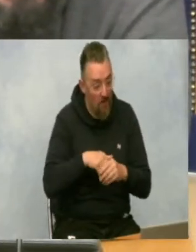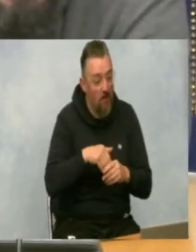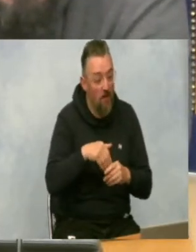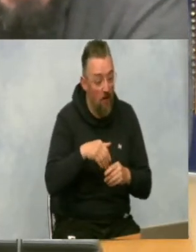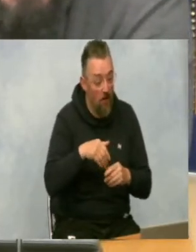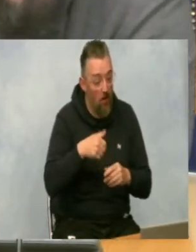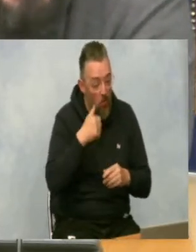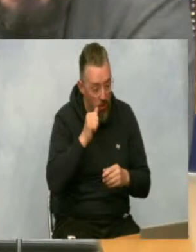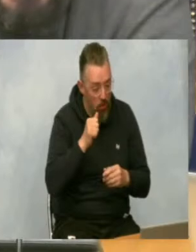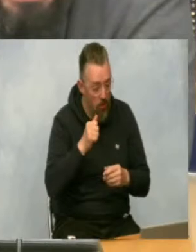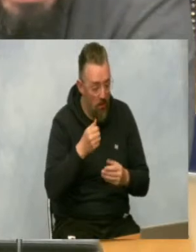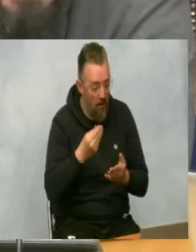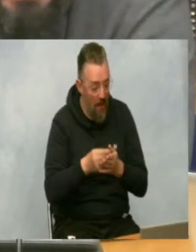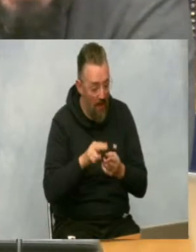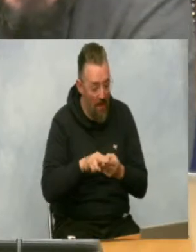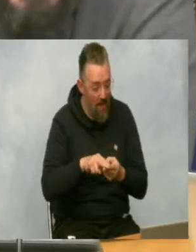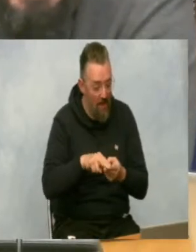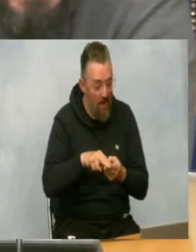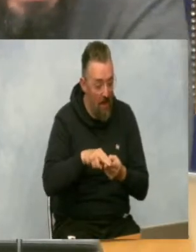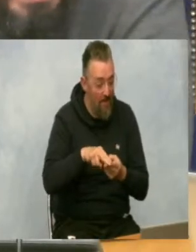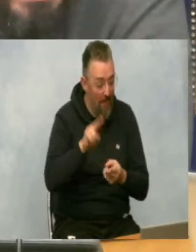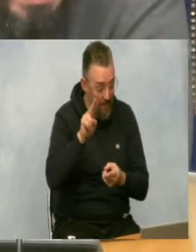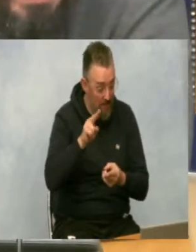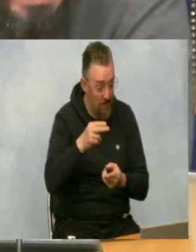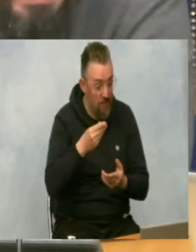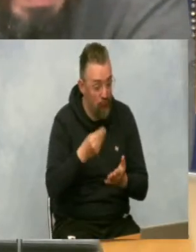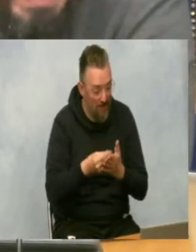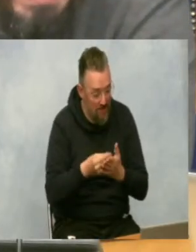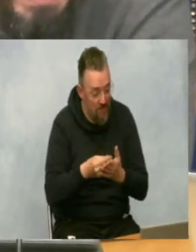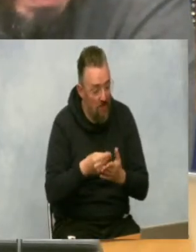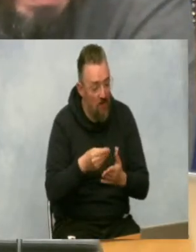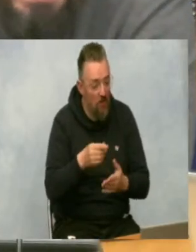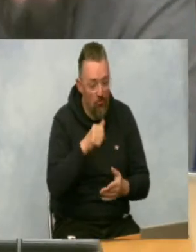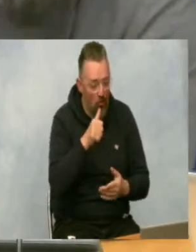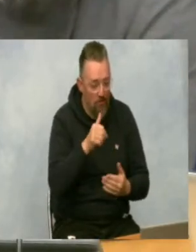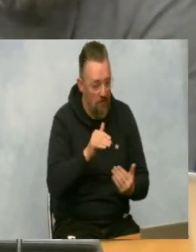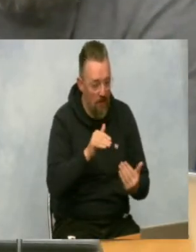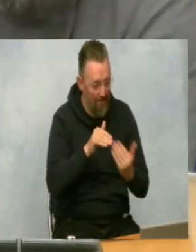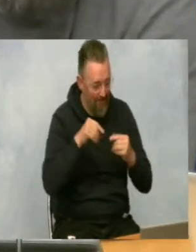prices. I think that's a reasonable concern, but I don't think it's really one that applies here.